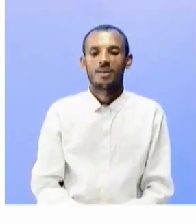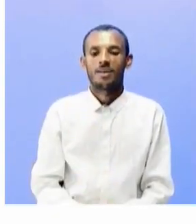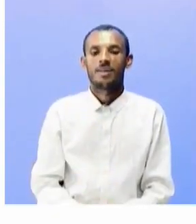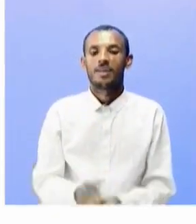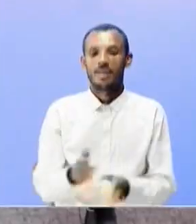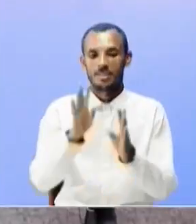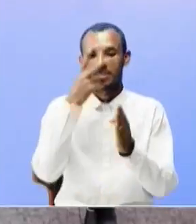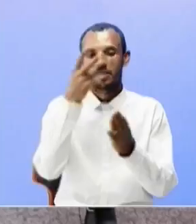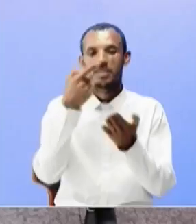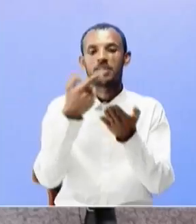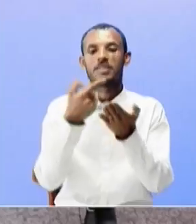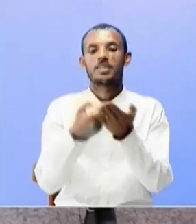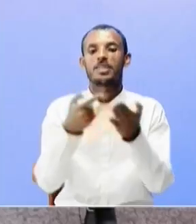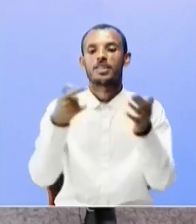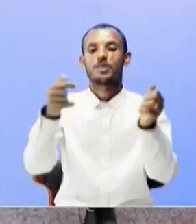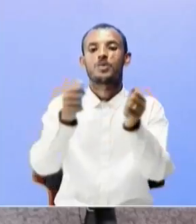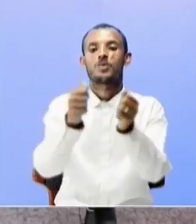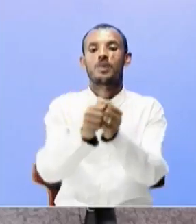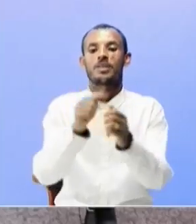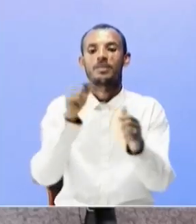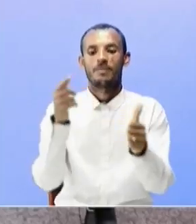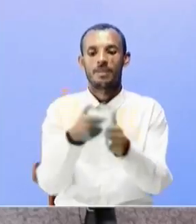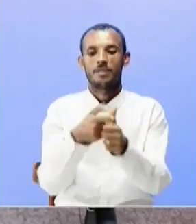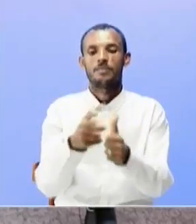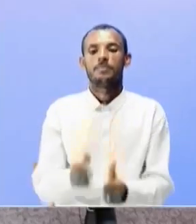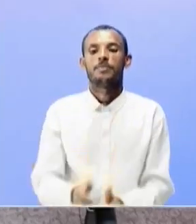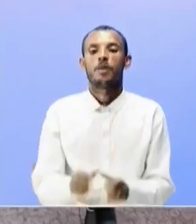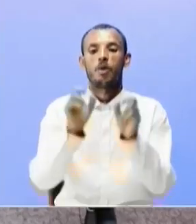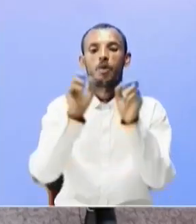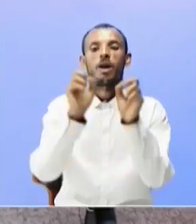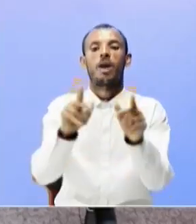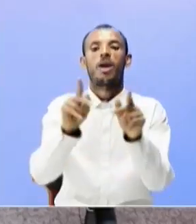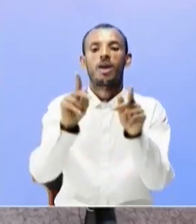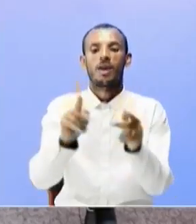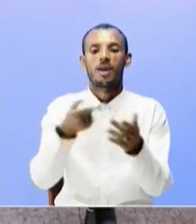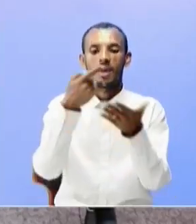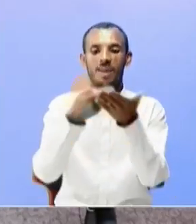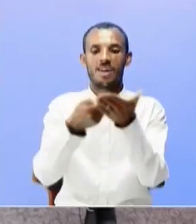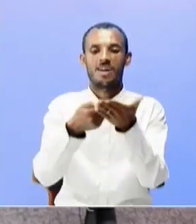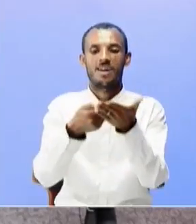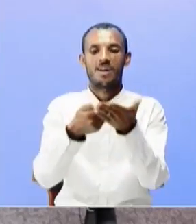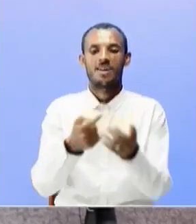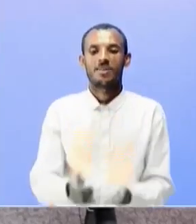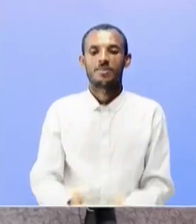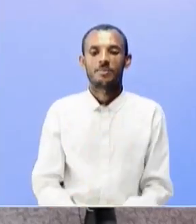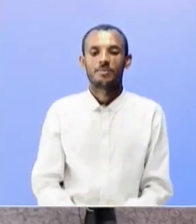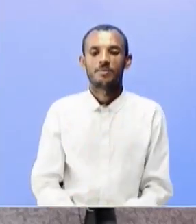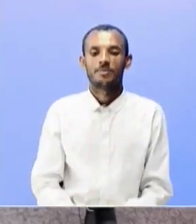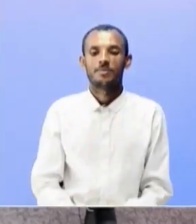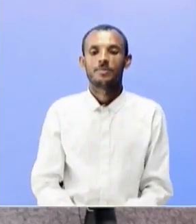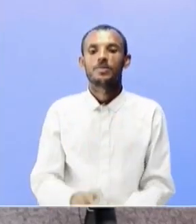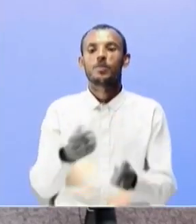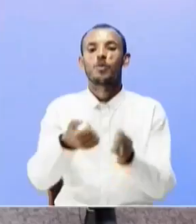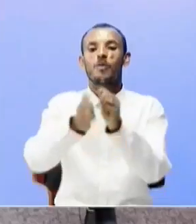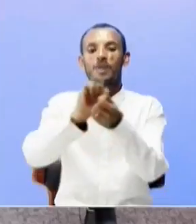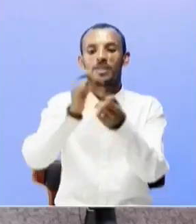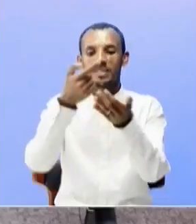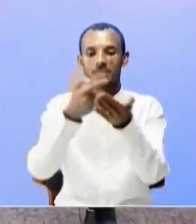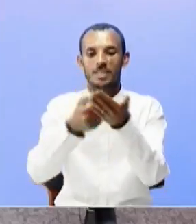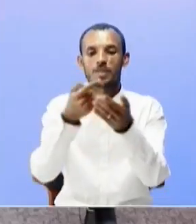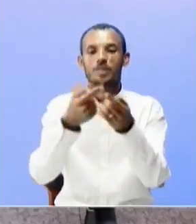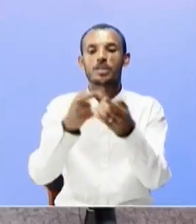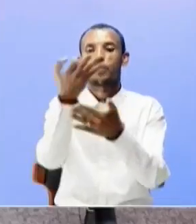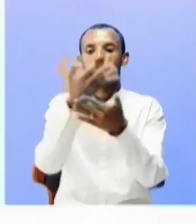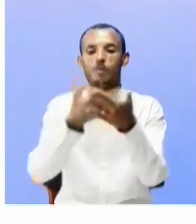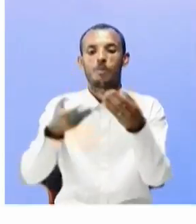Let's see this one together first. Okay, here, to convert this into the form